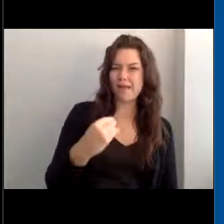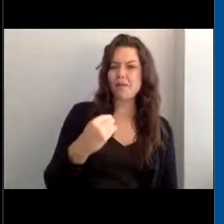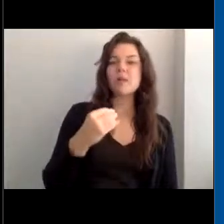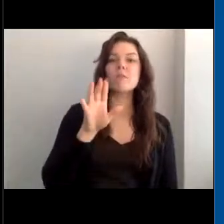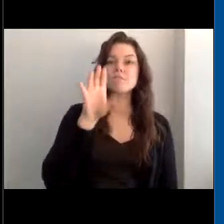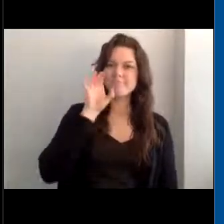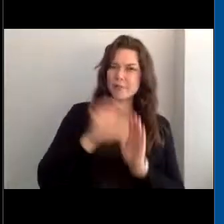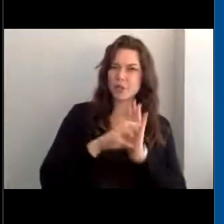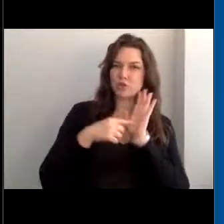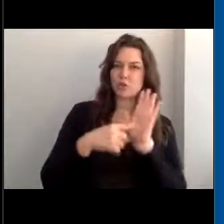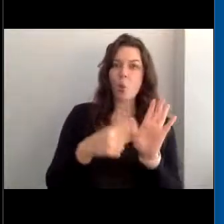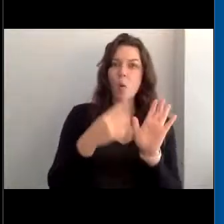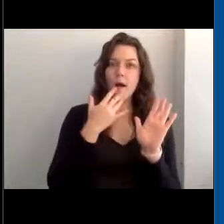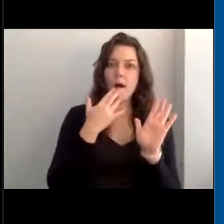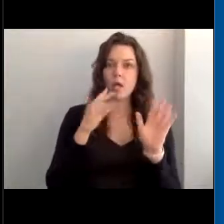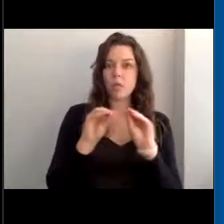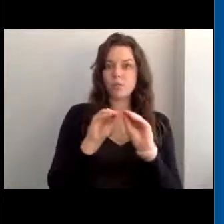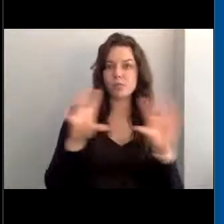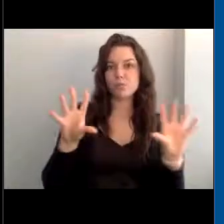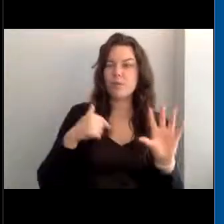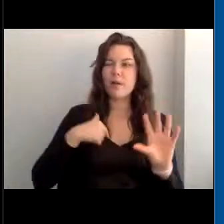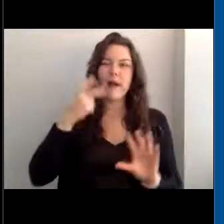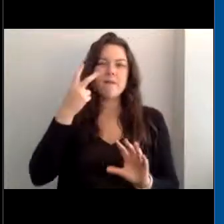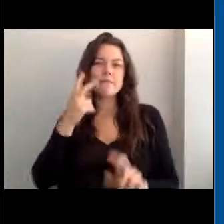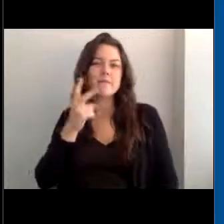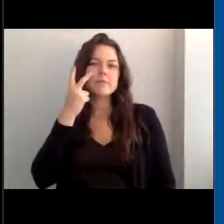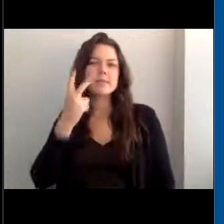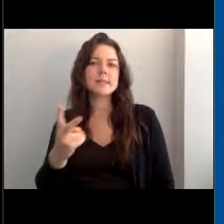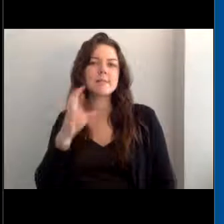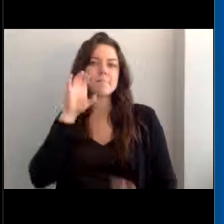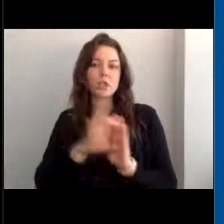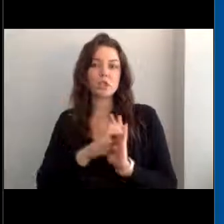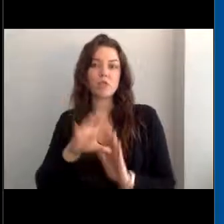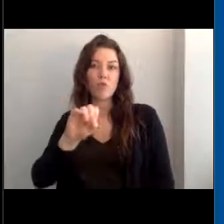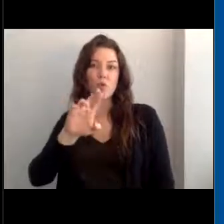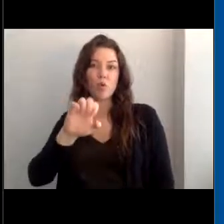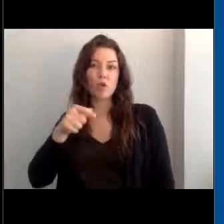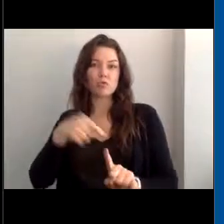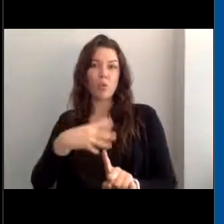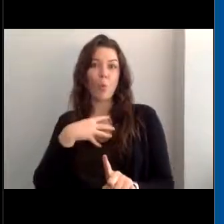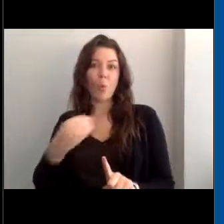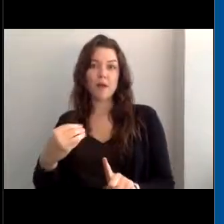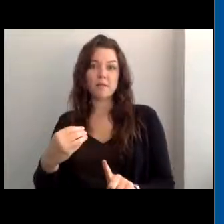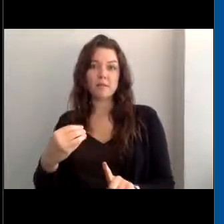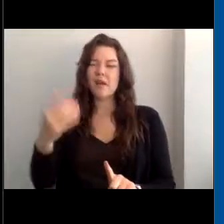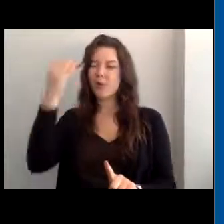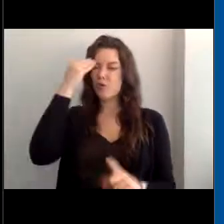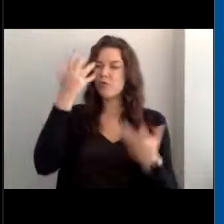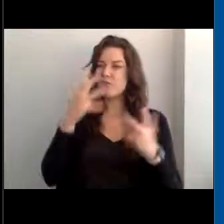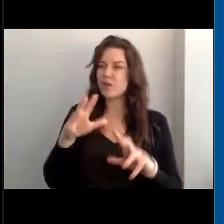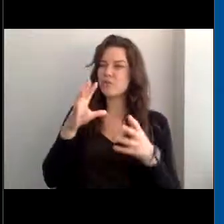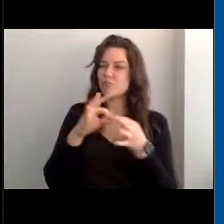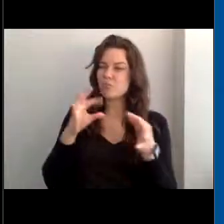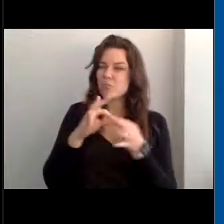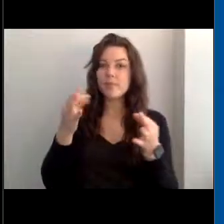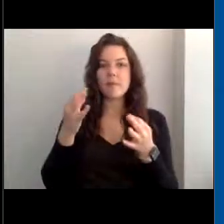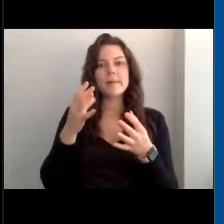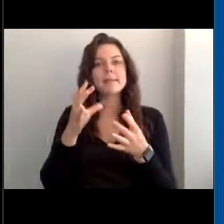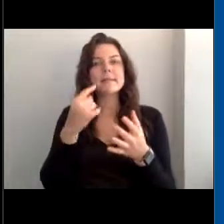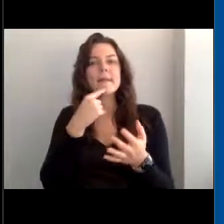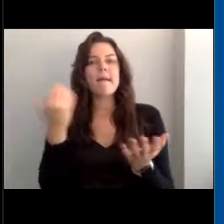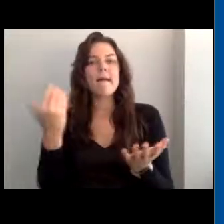and but I have seen pictures of white corals, and I know you touched on this, but if you could just say it again, just so everyone understands where the